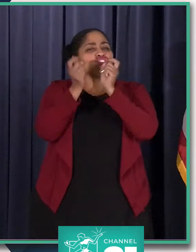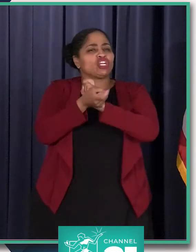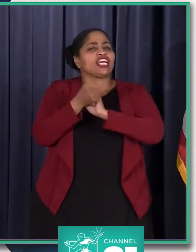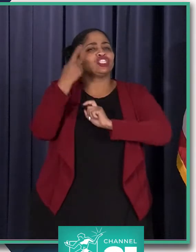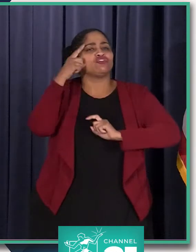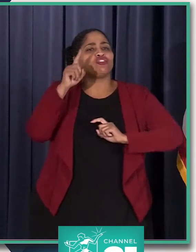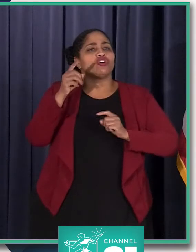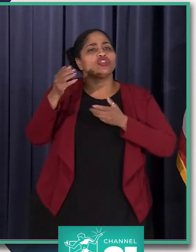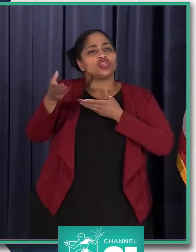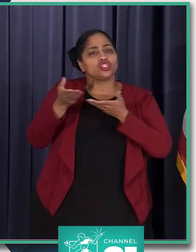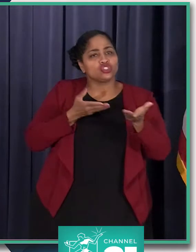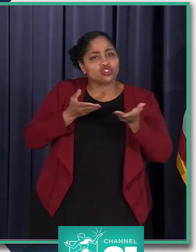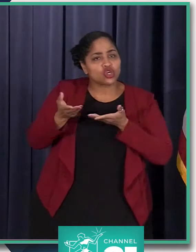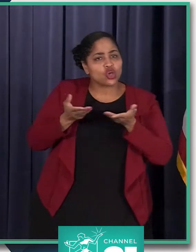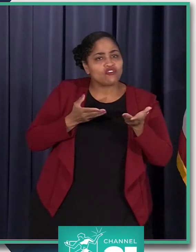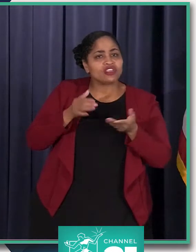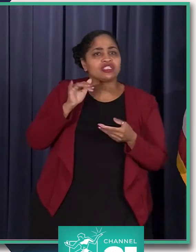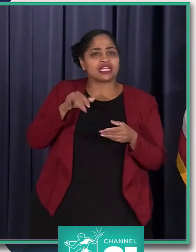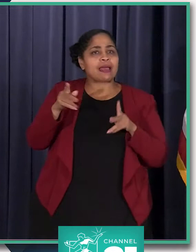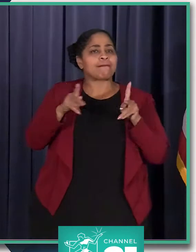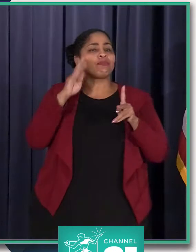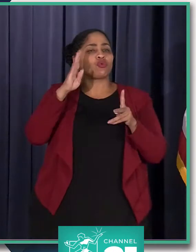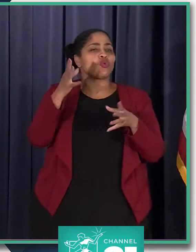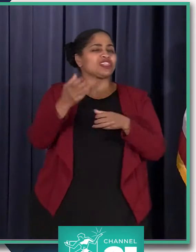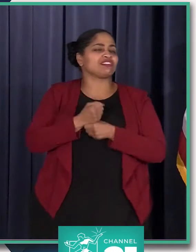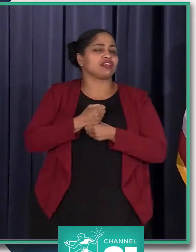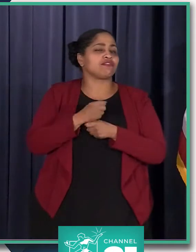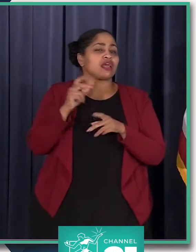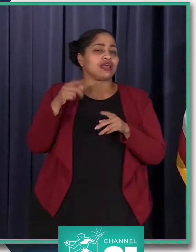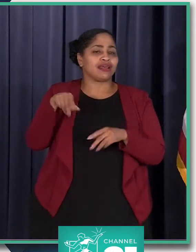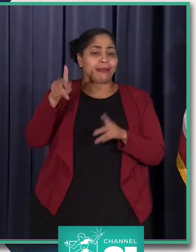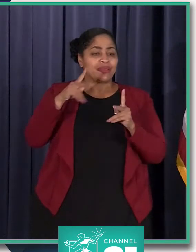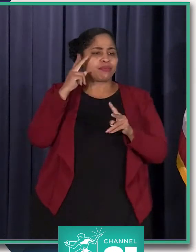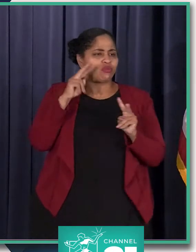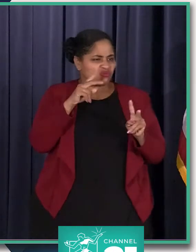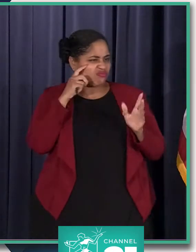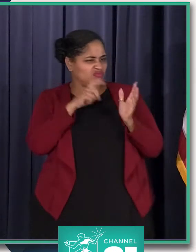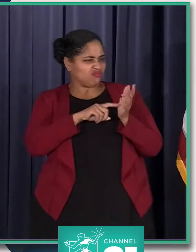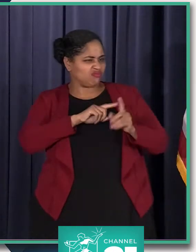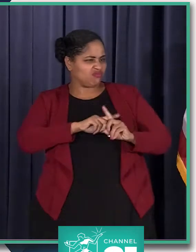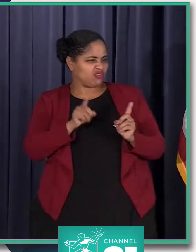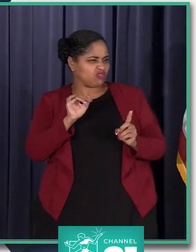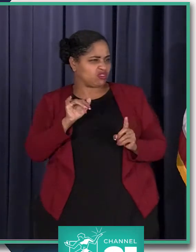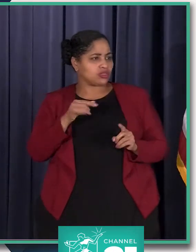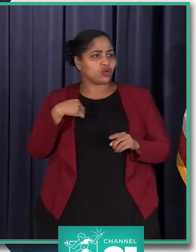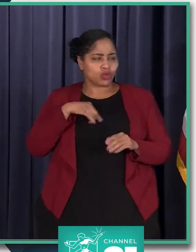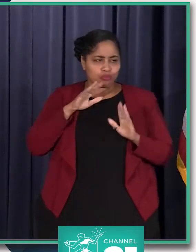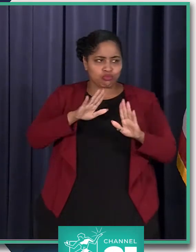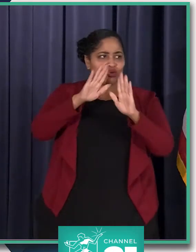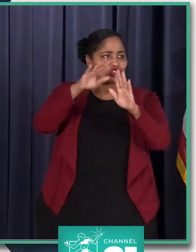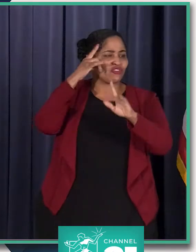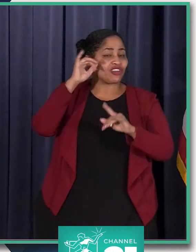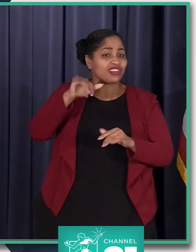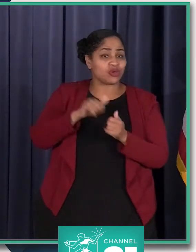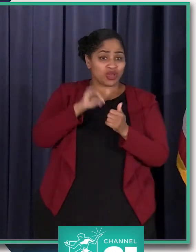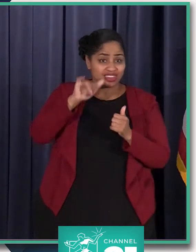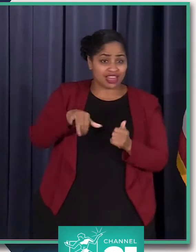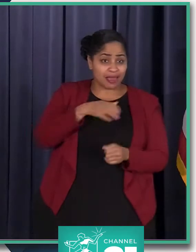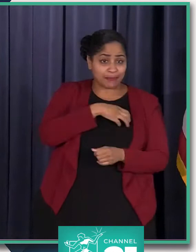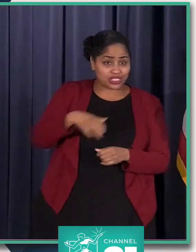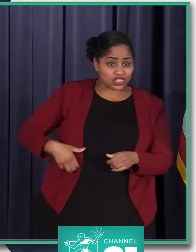far as the service that people will get. They will see the difference, and we're pushing hard on that. And with that, Mr.